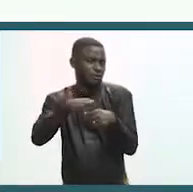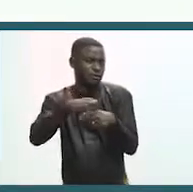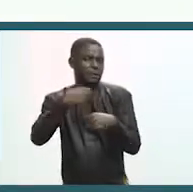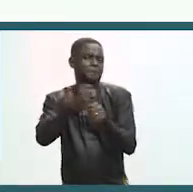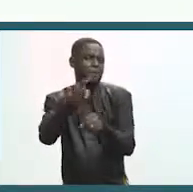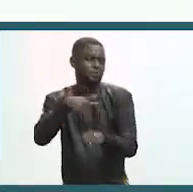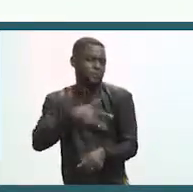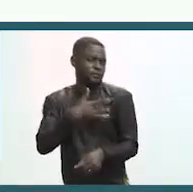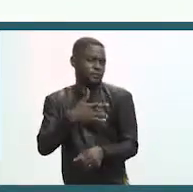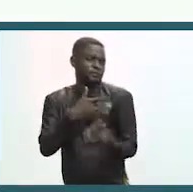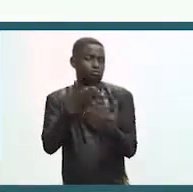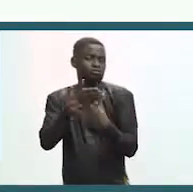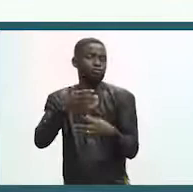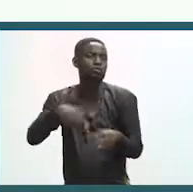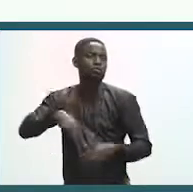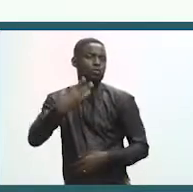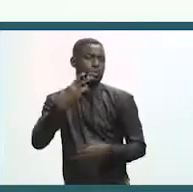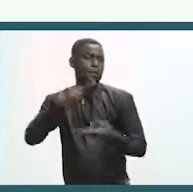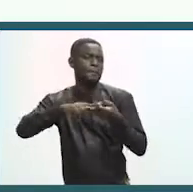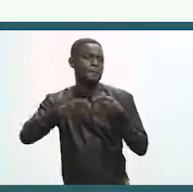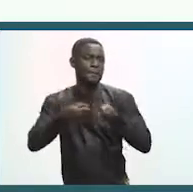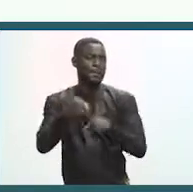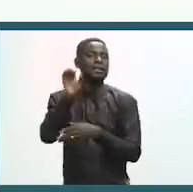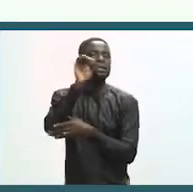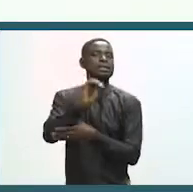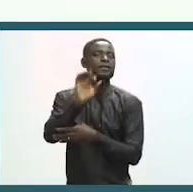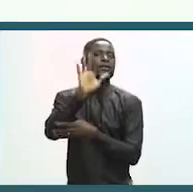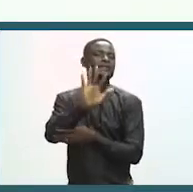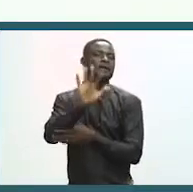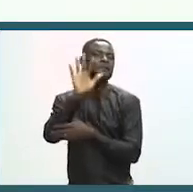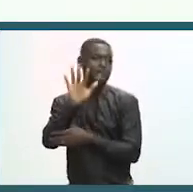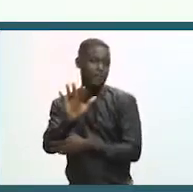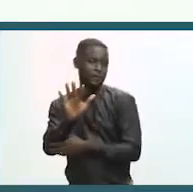feel via our WhatsApp number